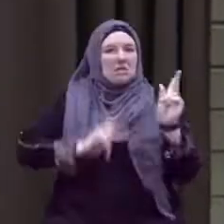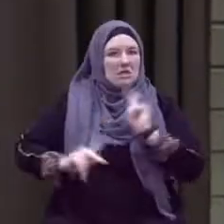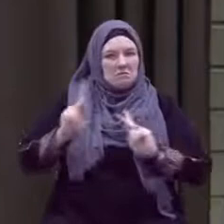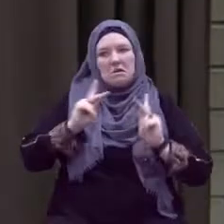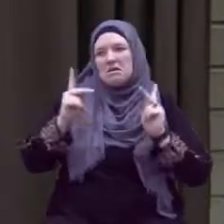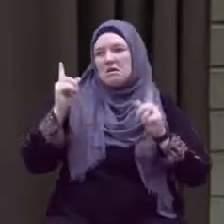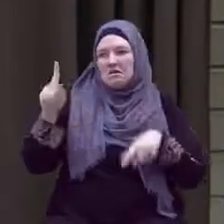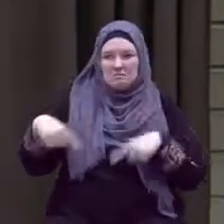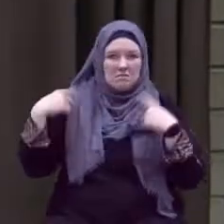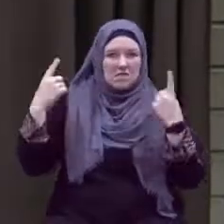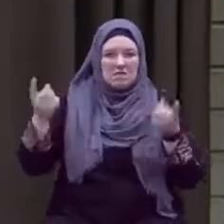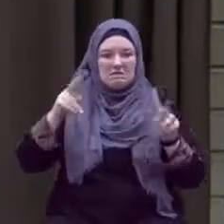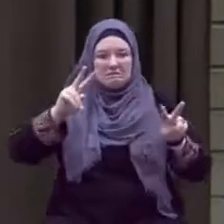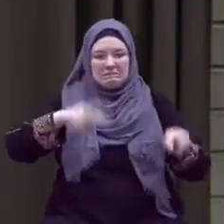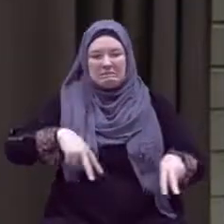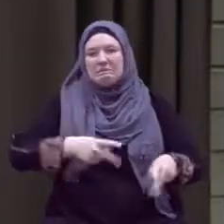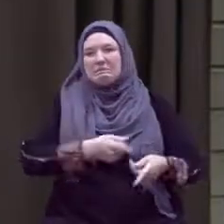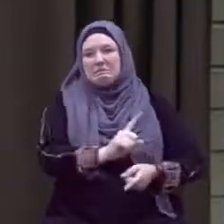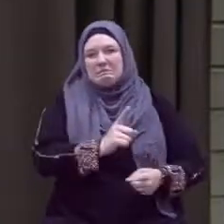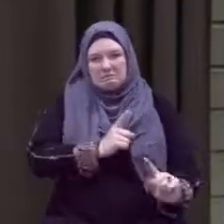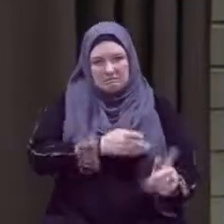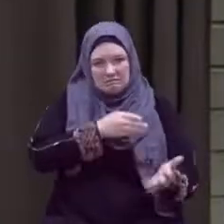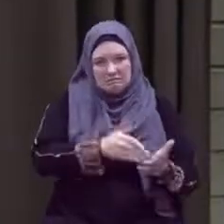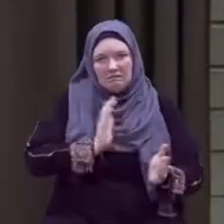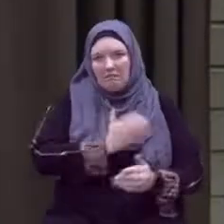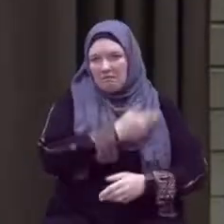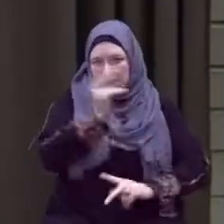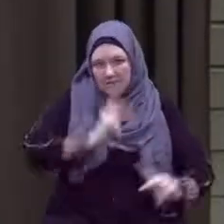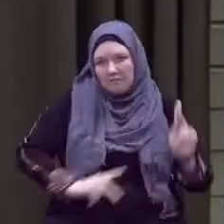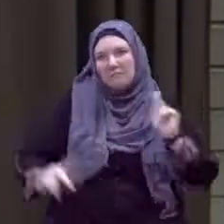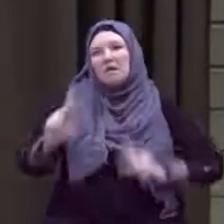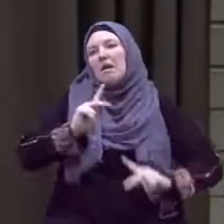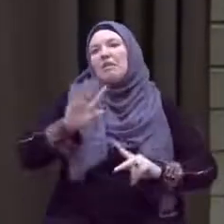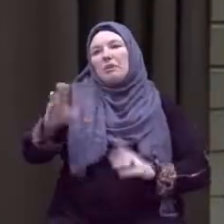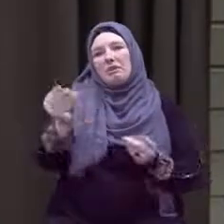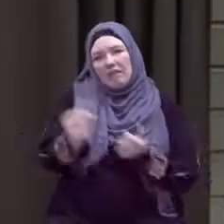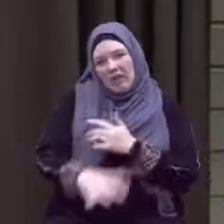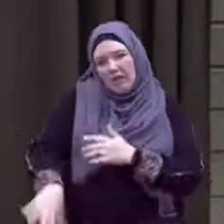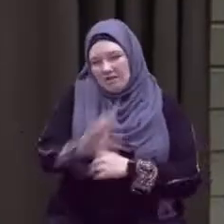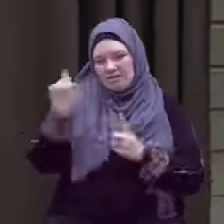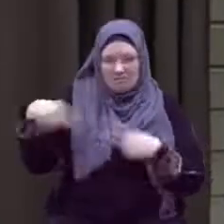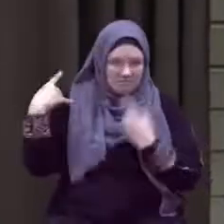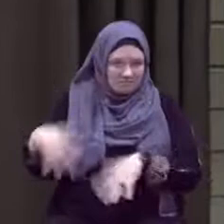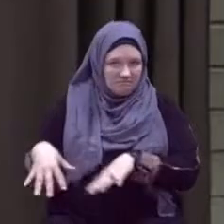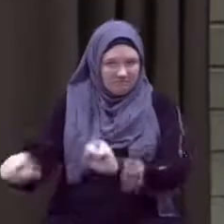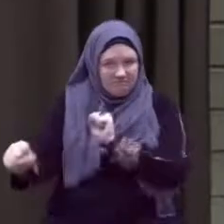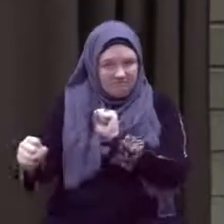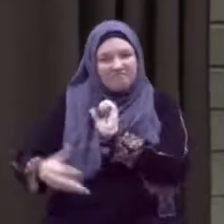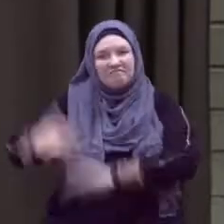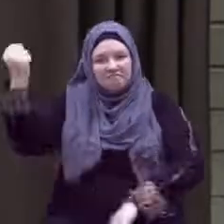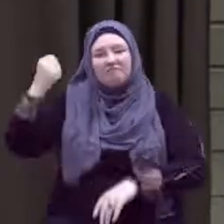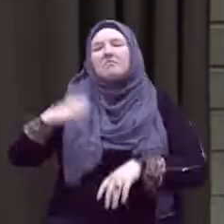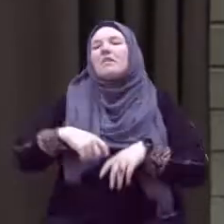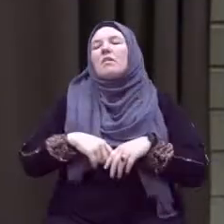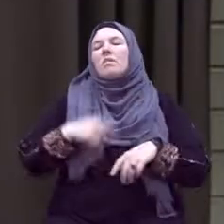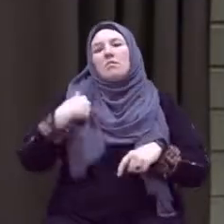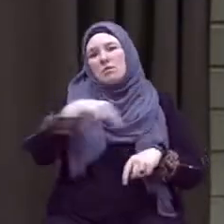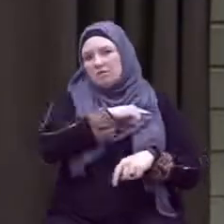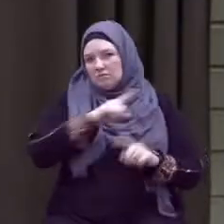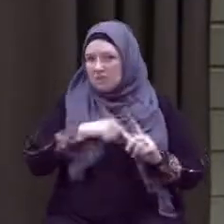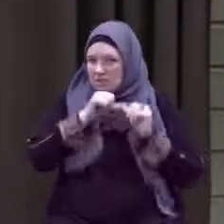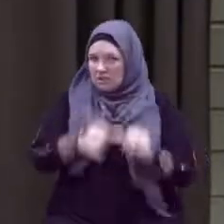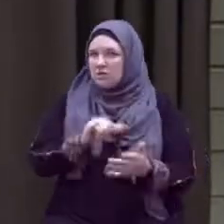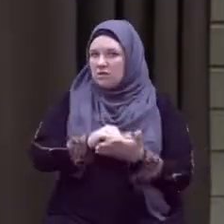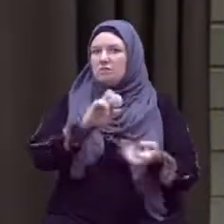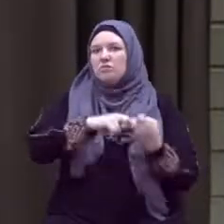been indignified and humiliated, and we are continuing in this saga for centuries.